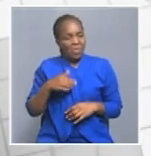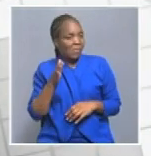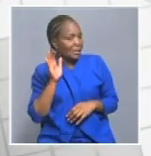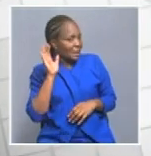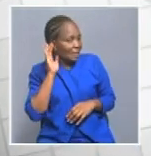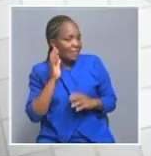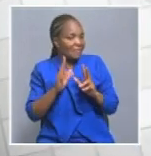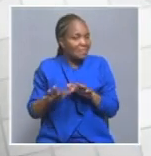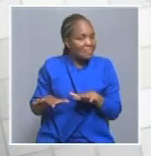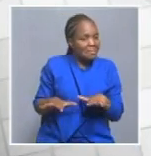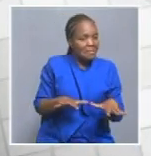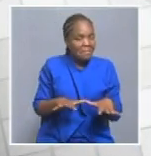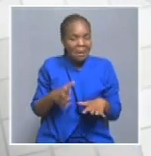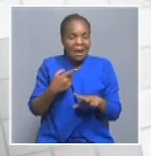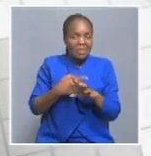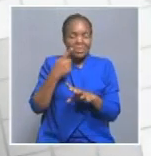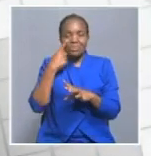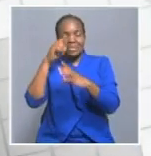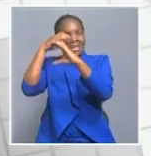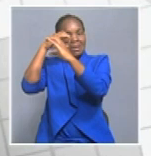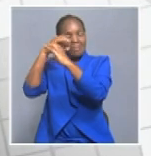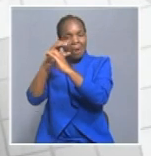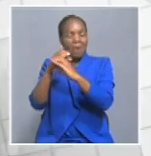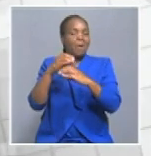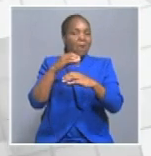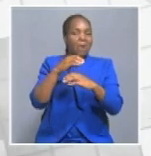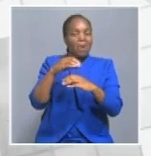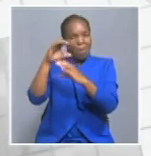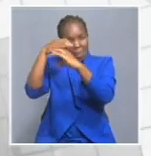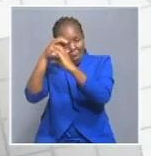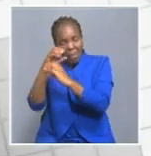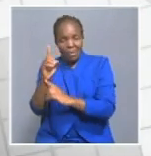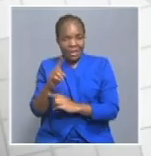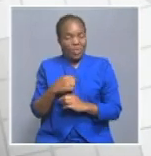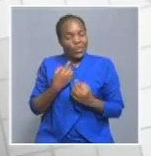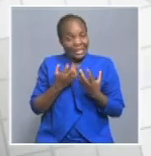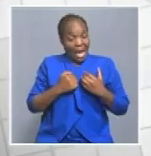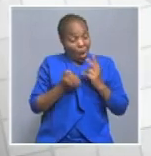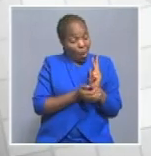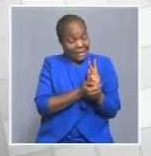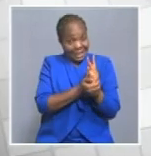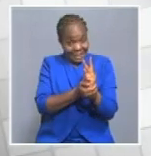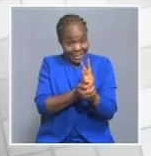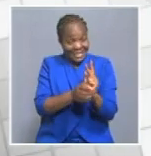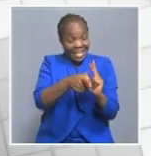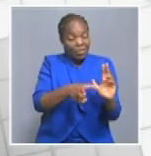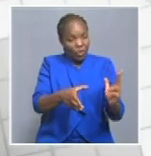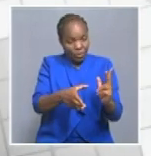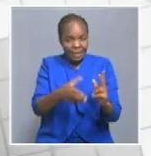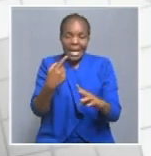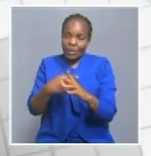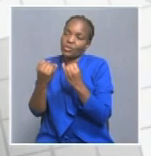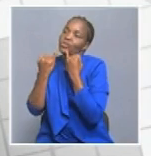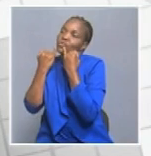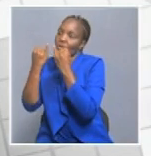about people suffering through the media only, but we need also the leadership on the ground to alert us when something like